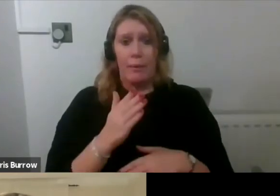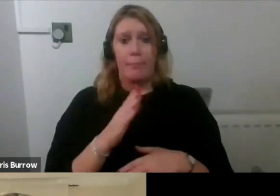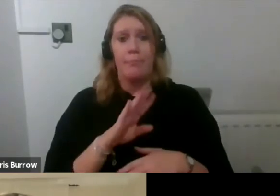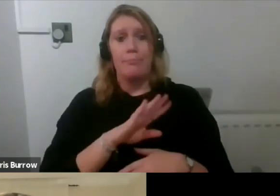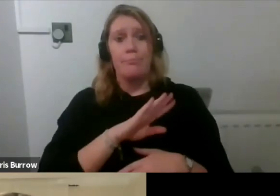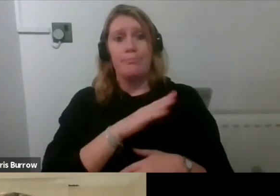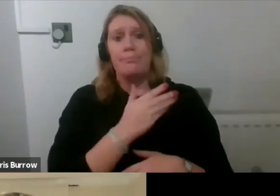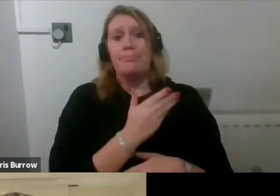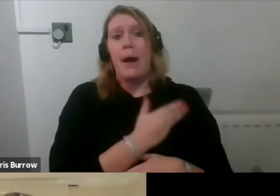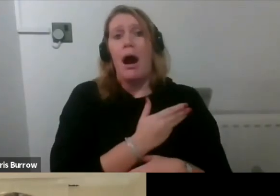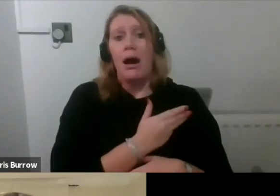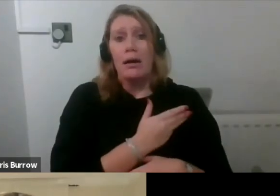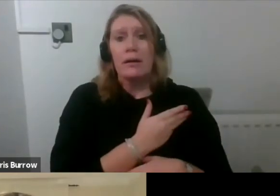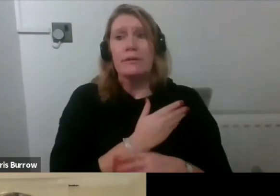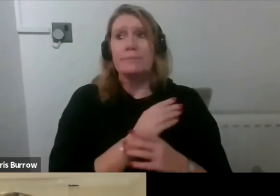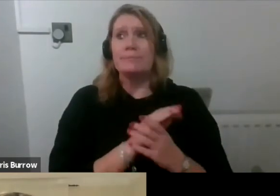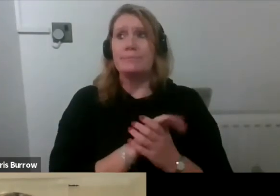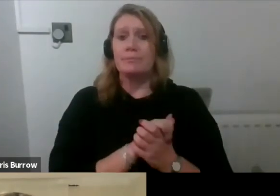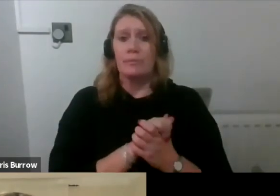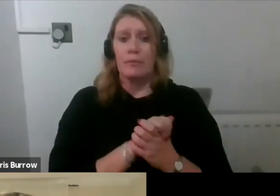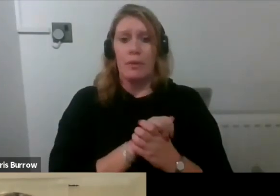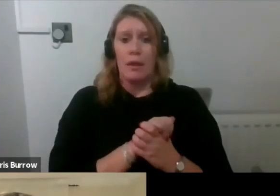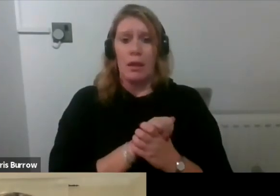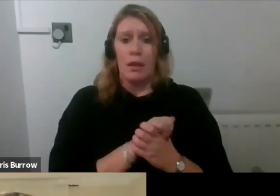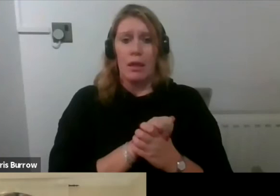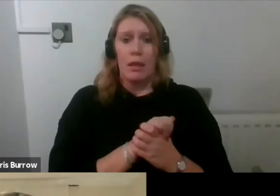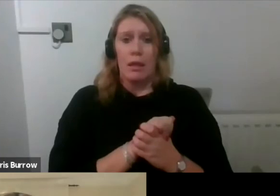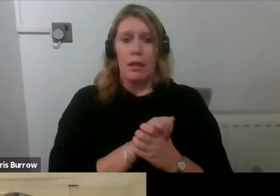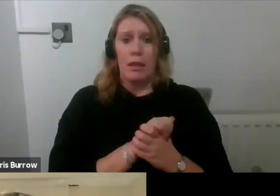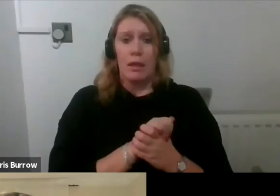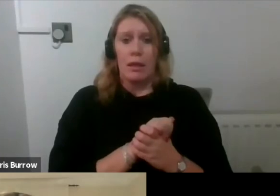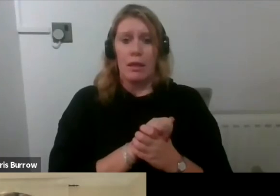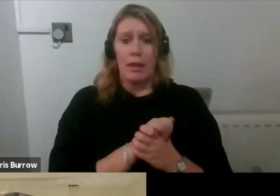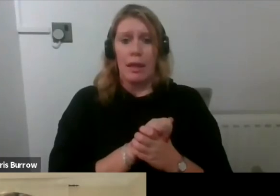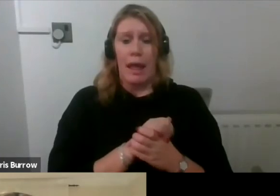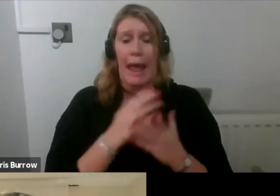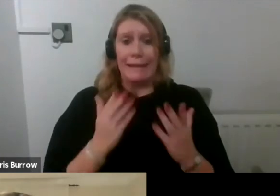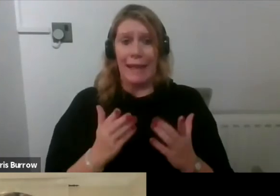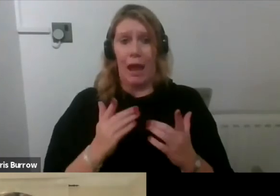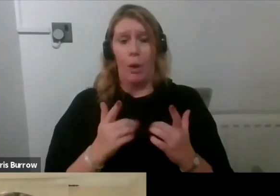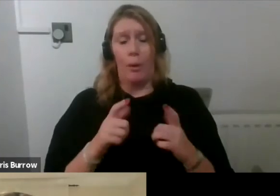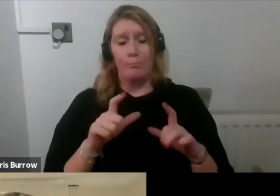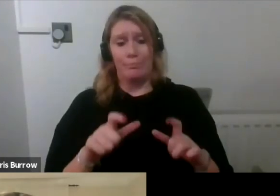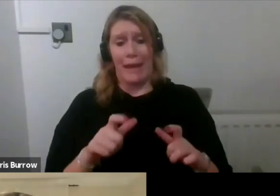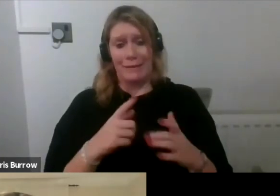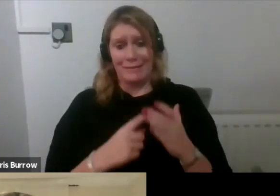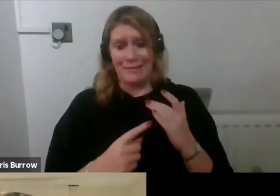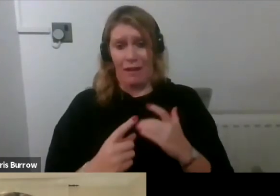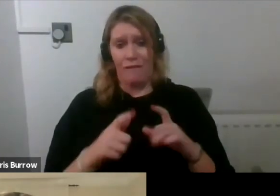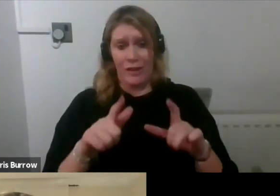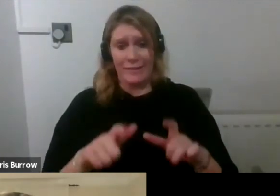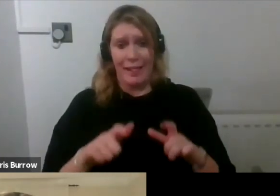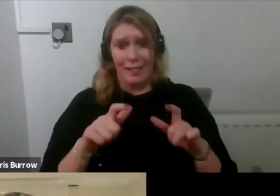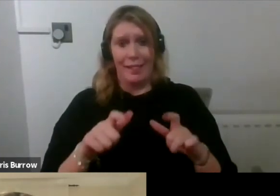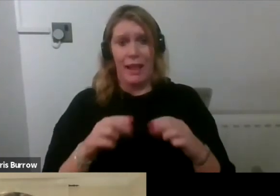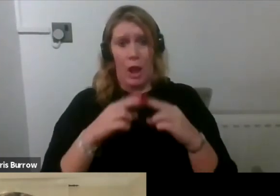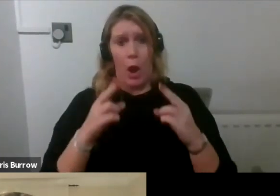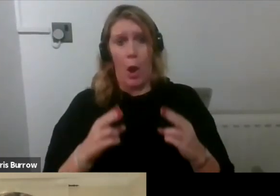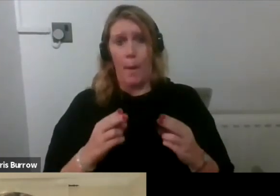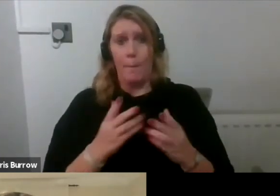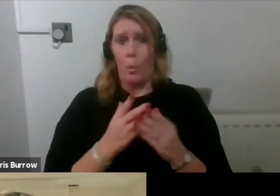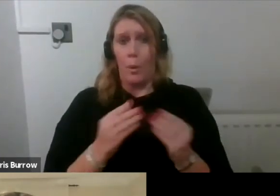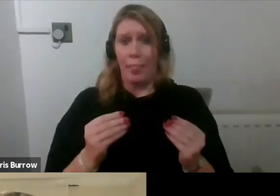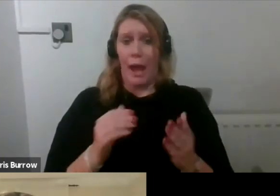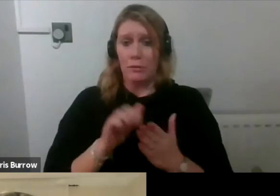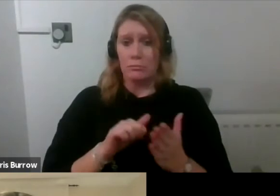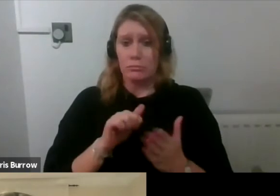then ending up in a situation which was, yeah, is very sheltered. But again, without proper support for me, it